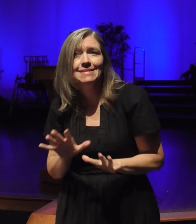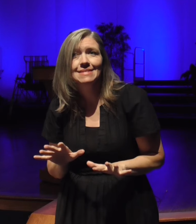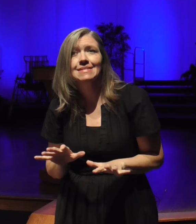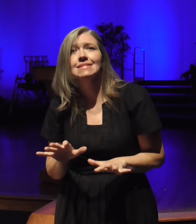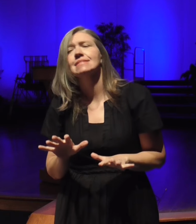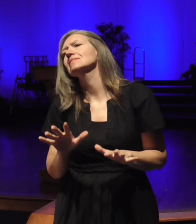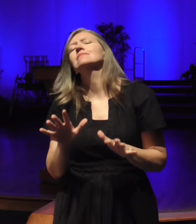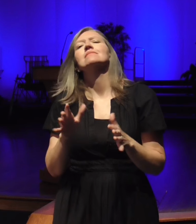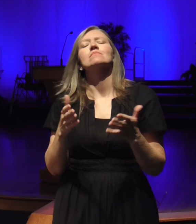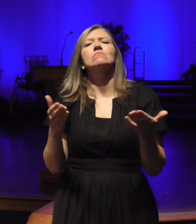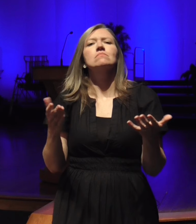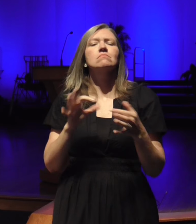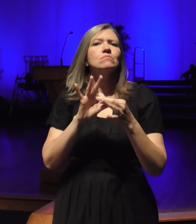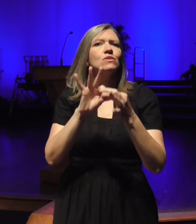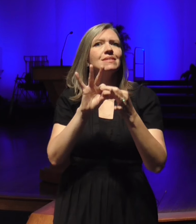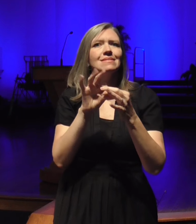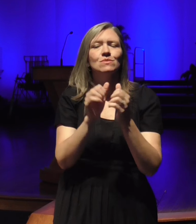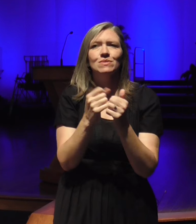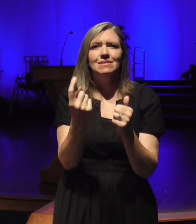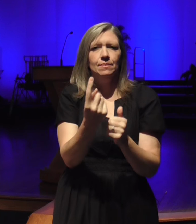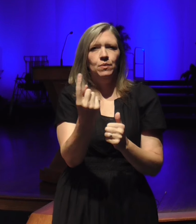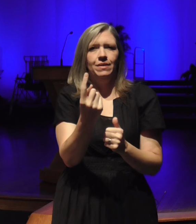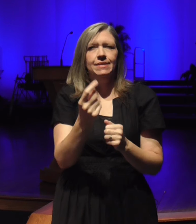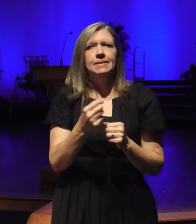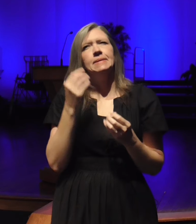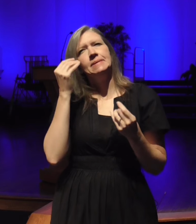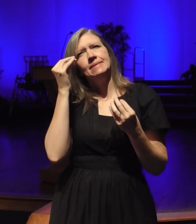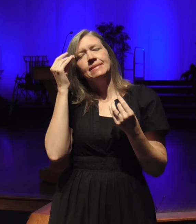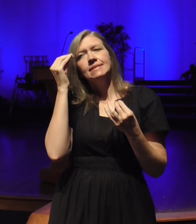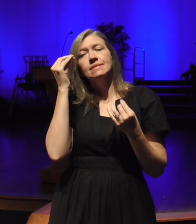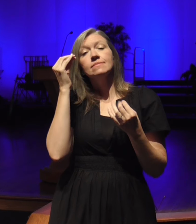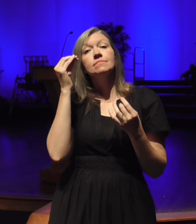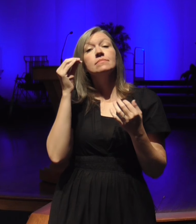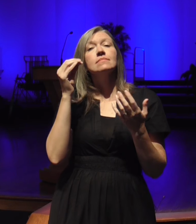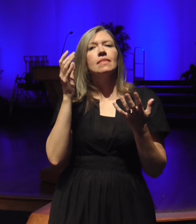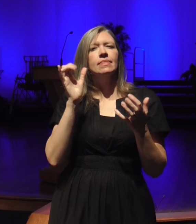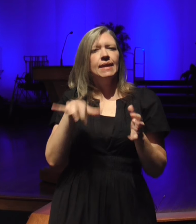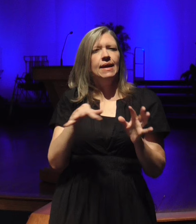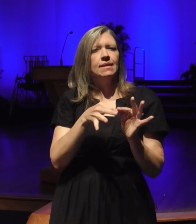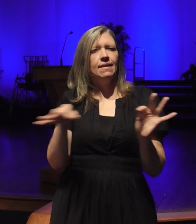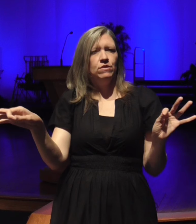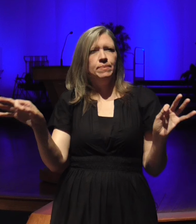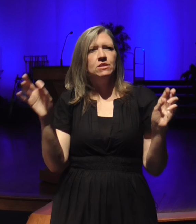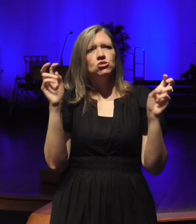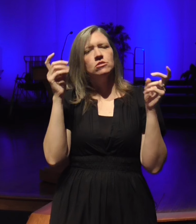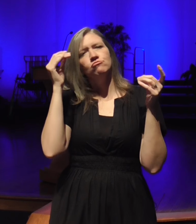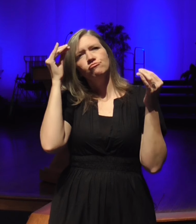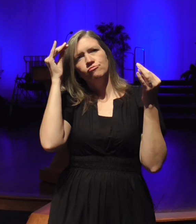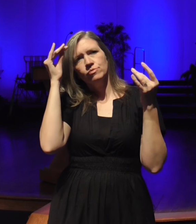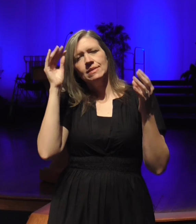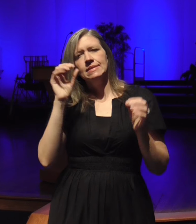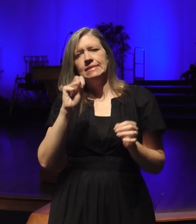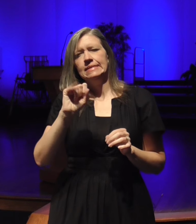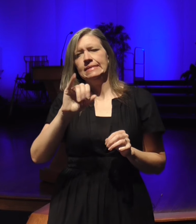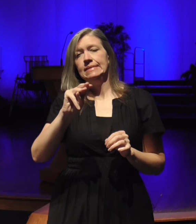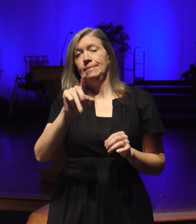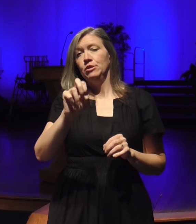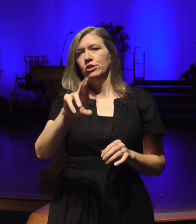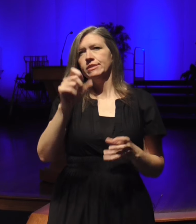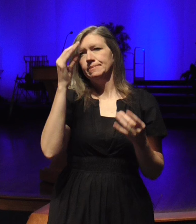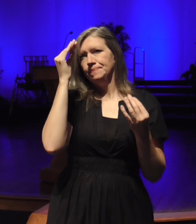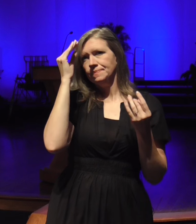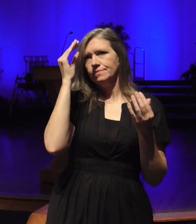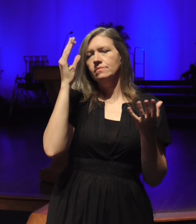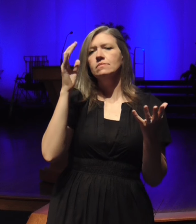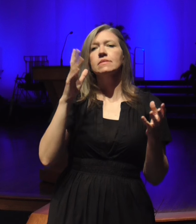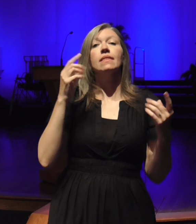positive happening at Mile High, blessing a new relationship, being present with someone.